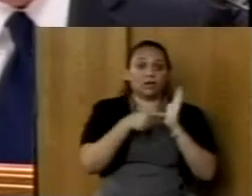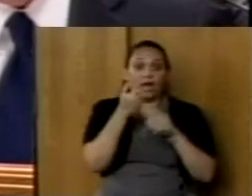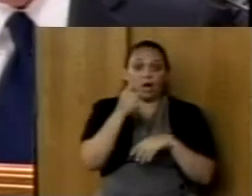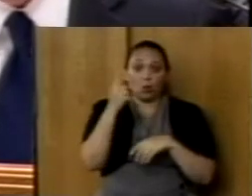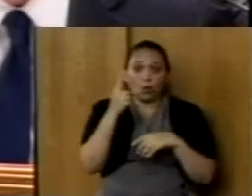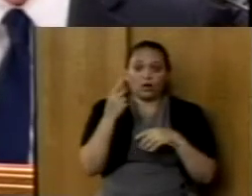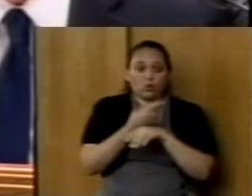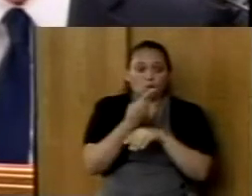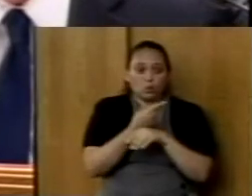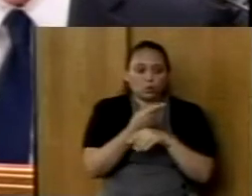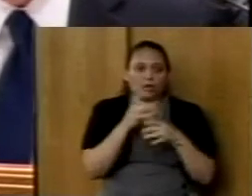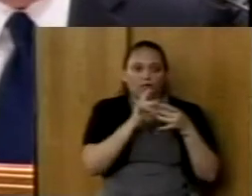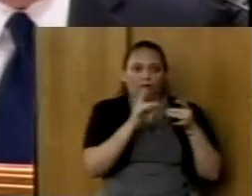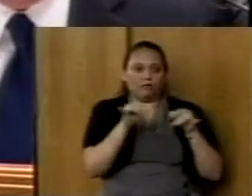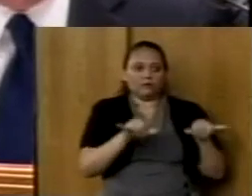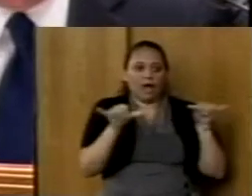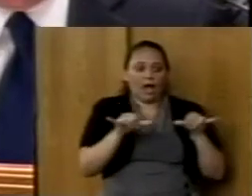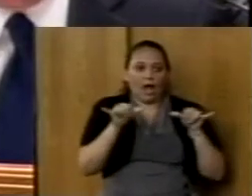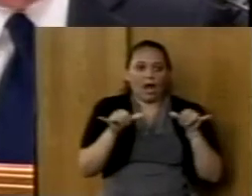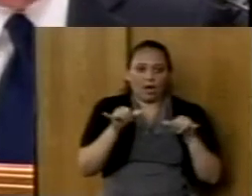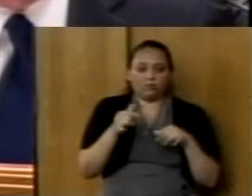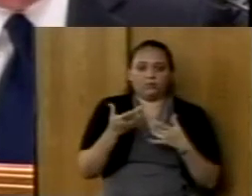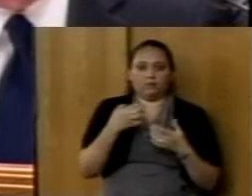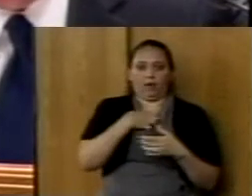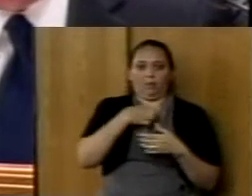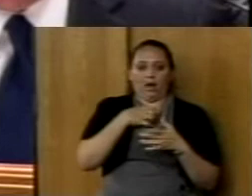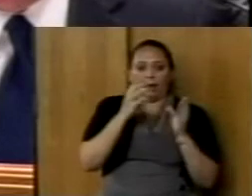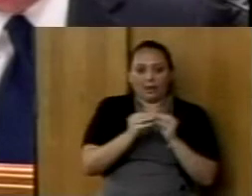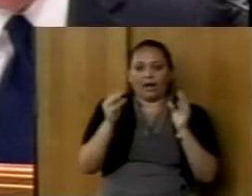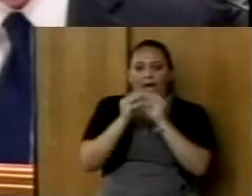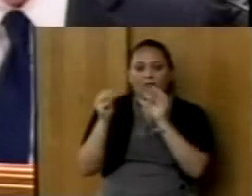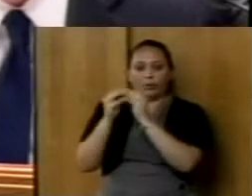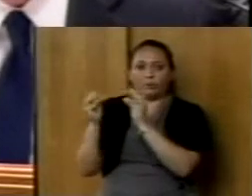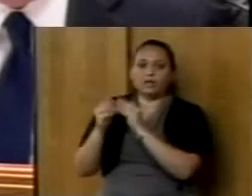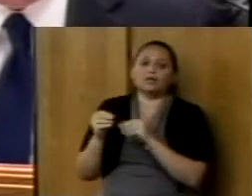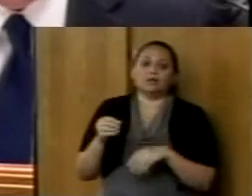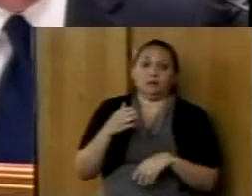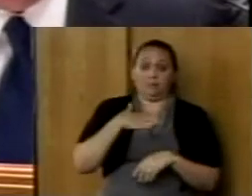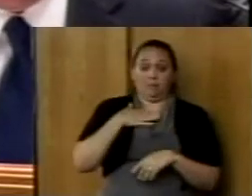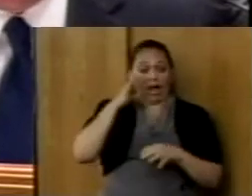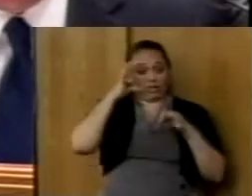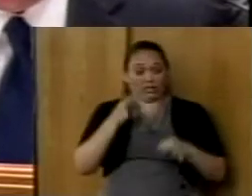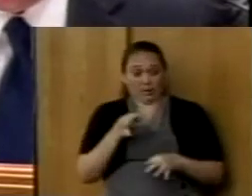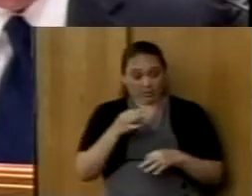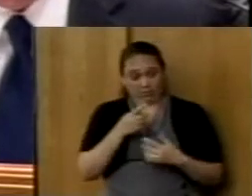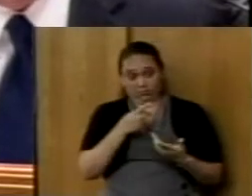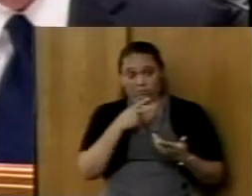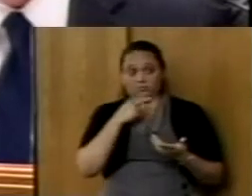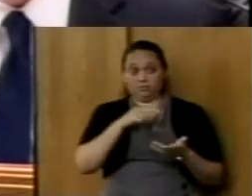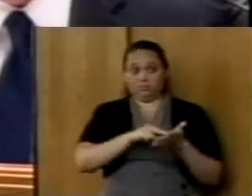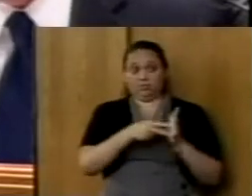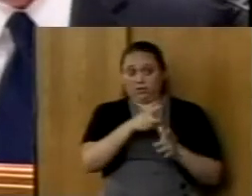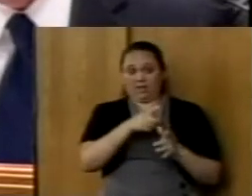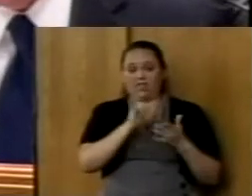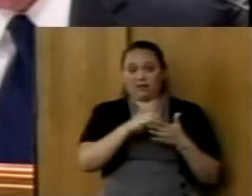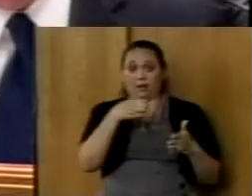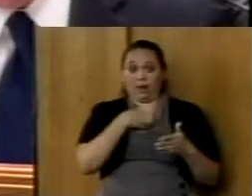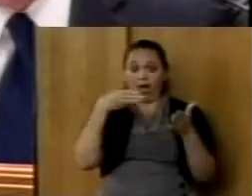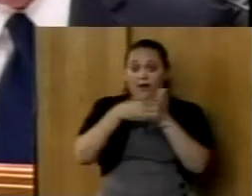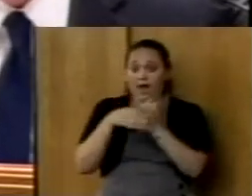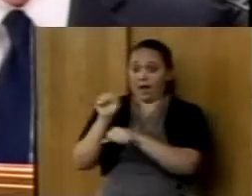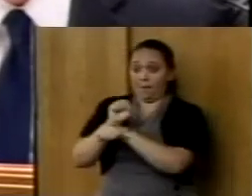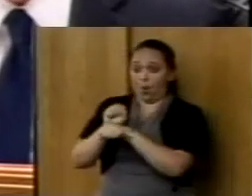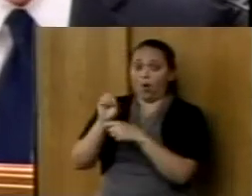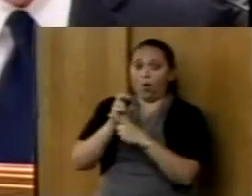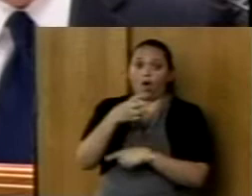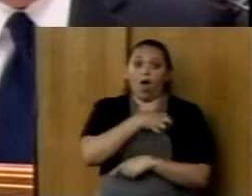uselessly repeating the same comment or complaint meeting after meeting. All participants must understand that if your comment, in my judgment, constitutes a complaint against an employee or an officer,